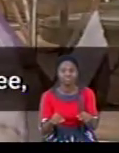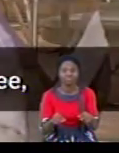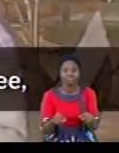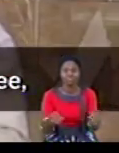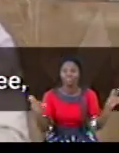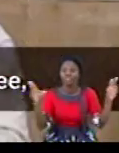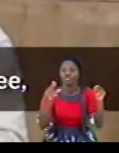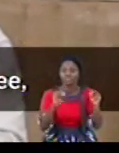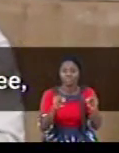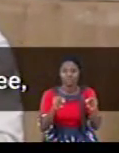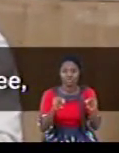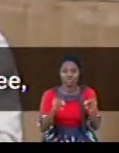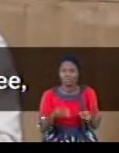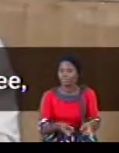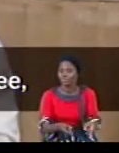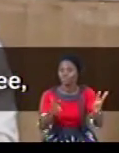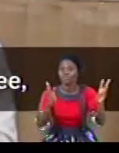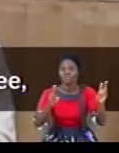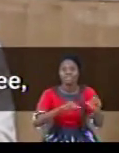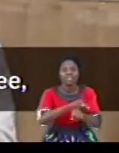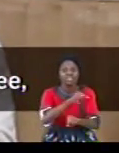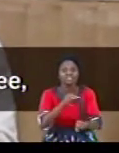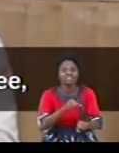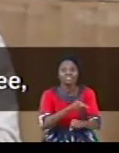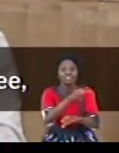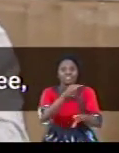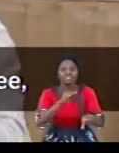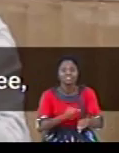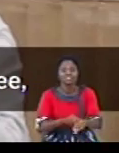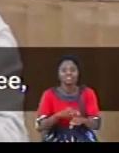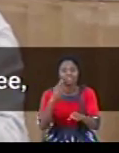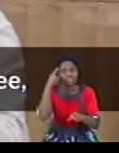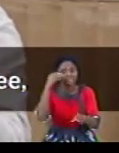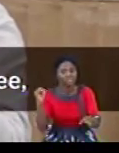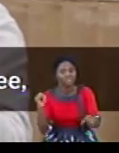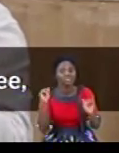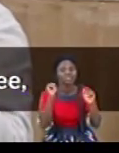No way natural thinking can agree.